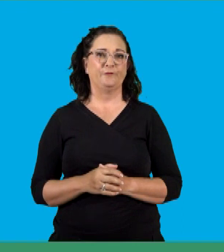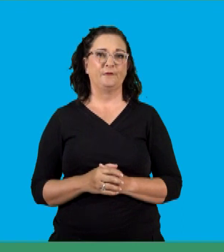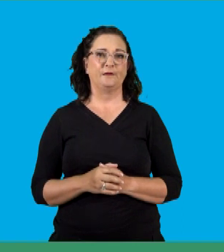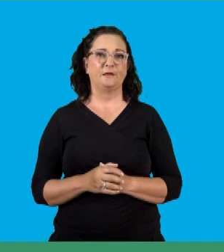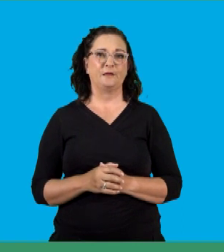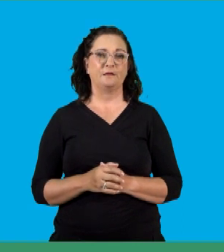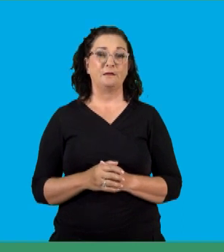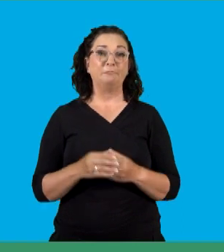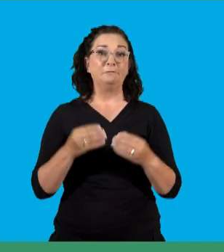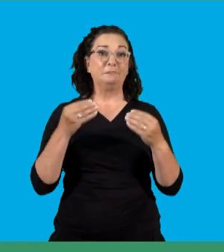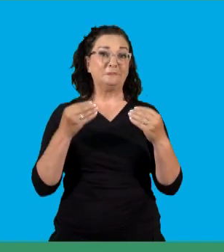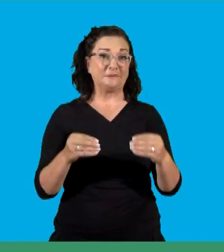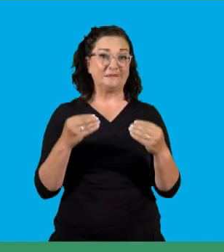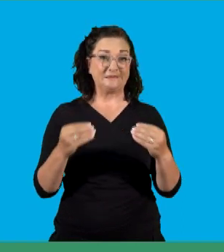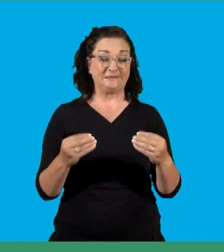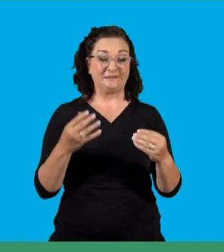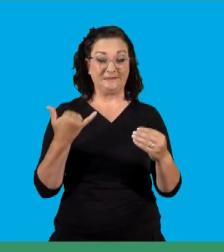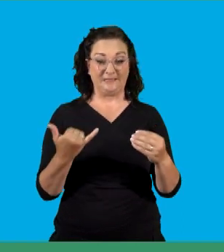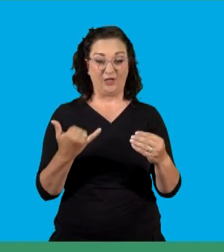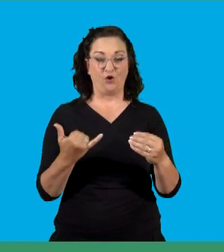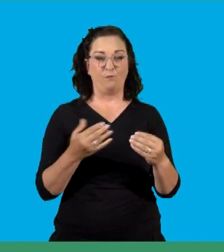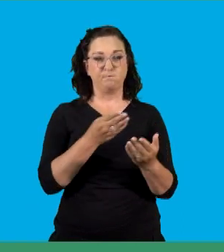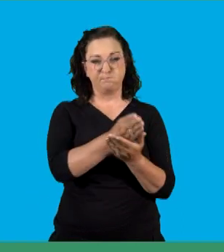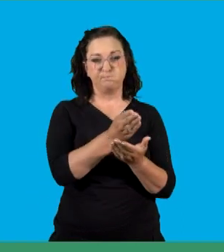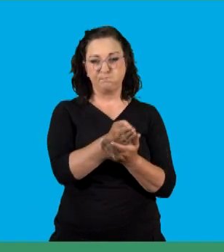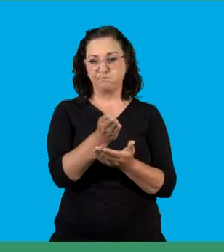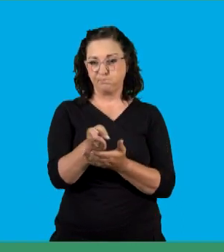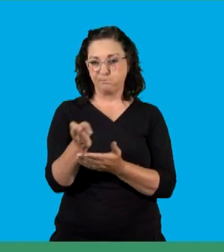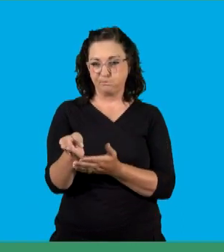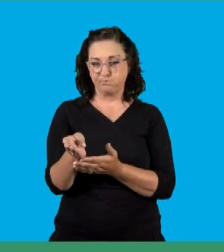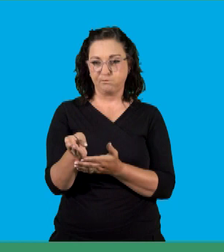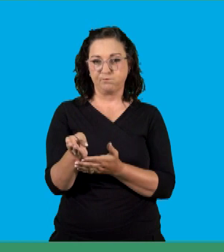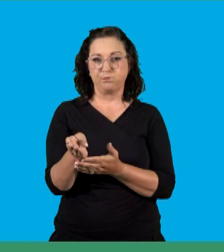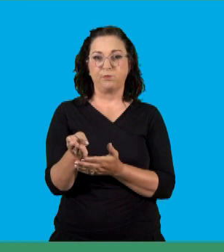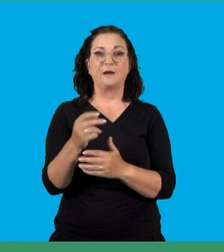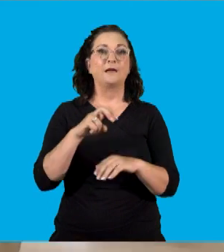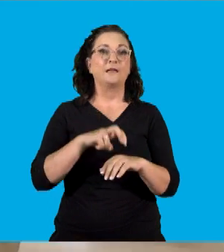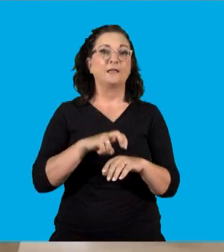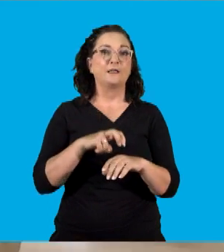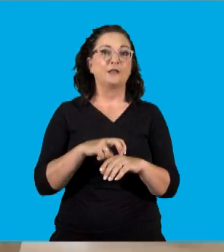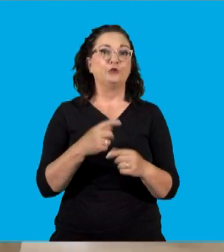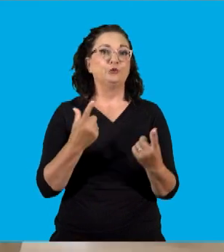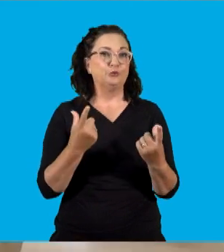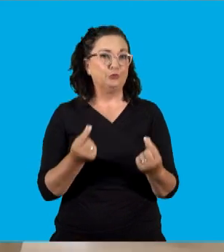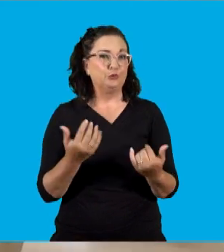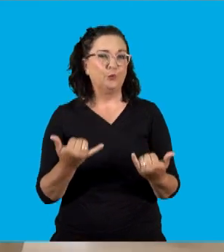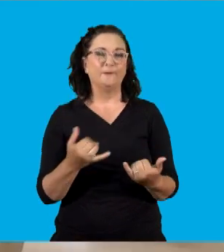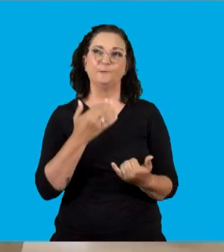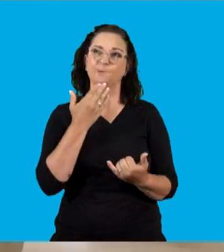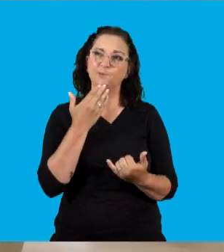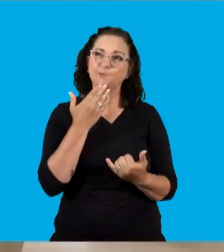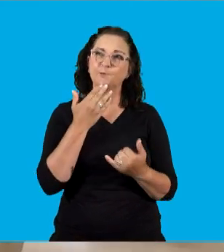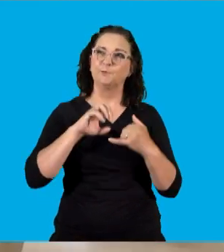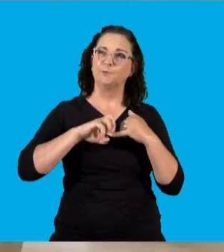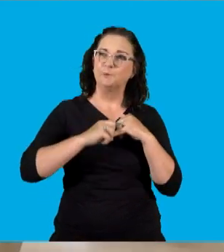to businesses because they create an extra burden whereby businesses now need to do what? Need to try and come